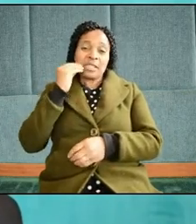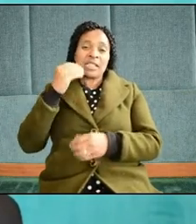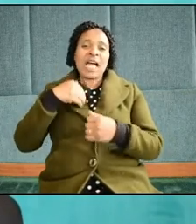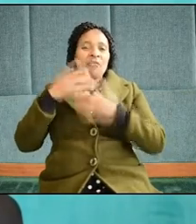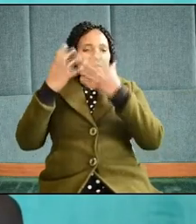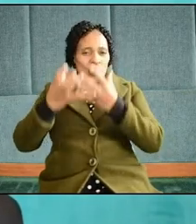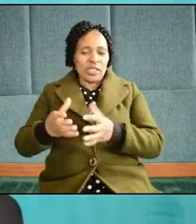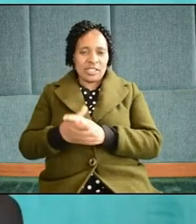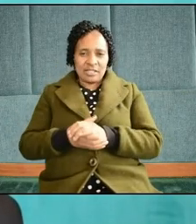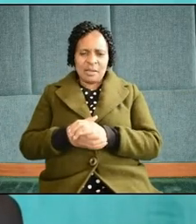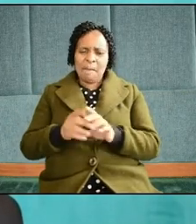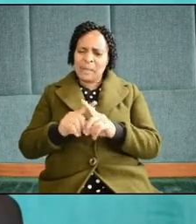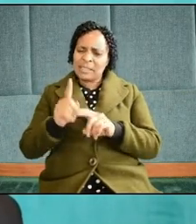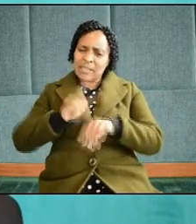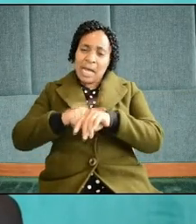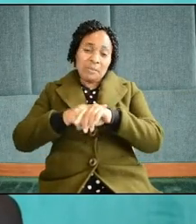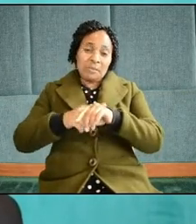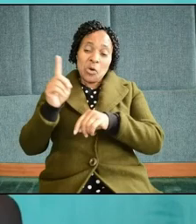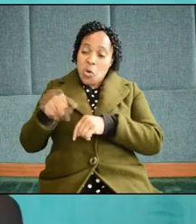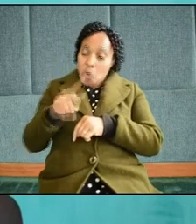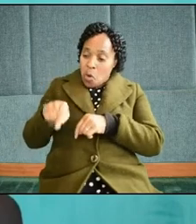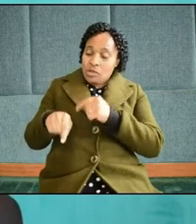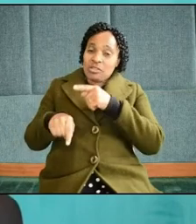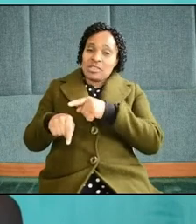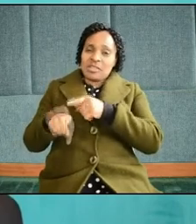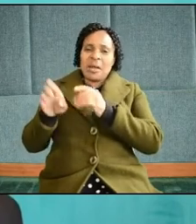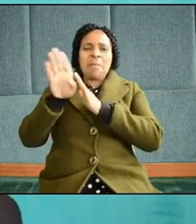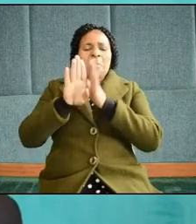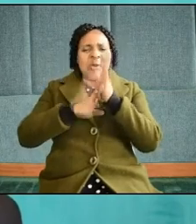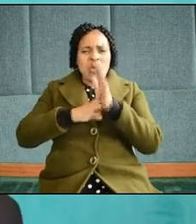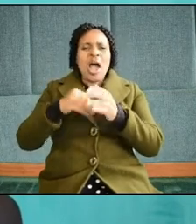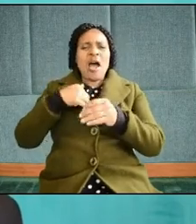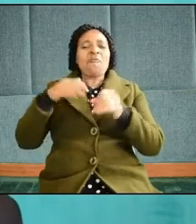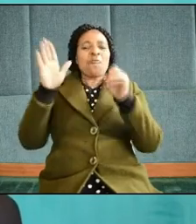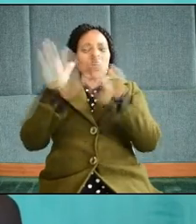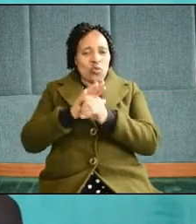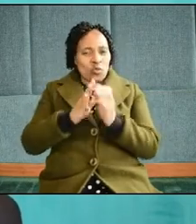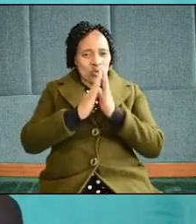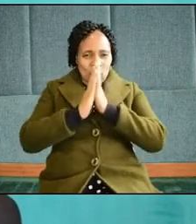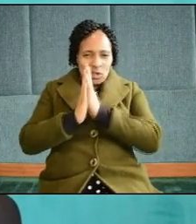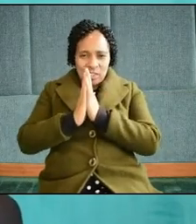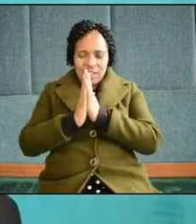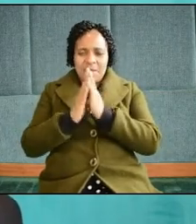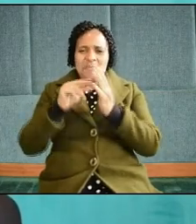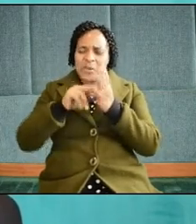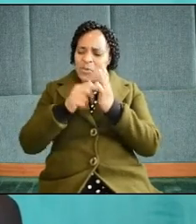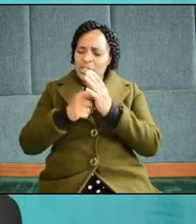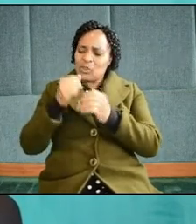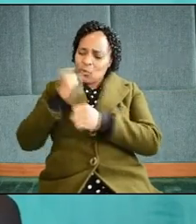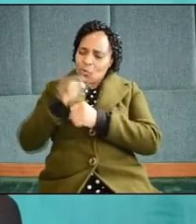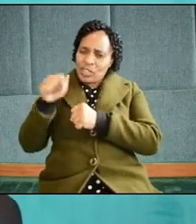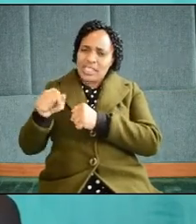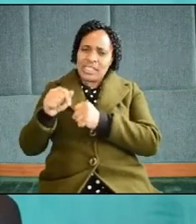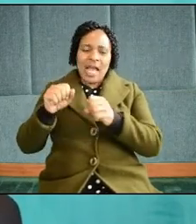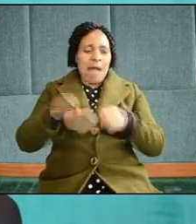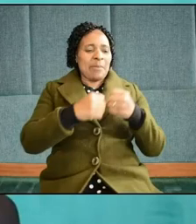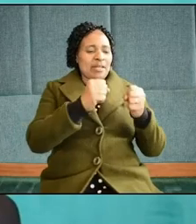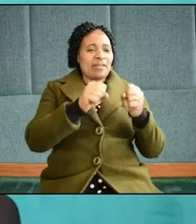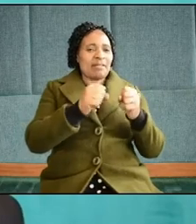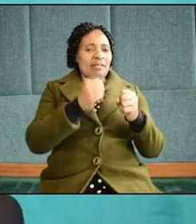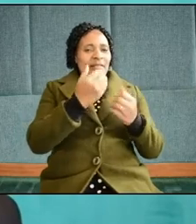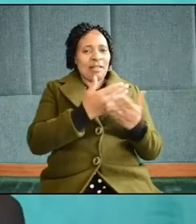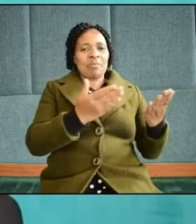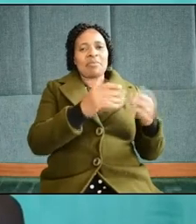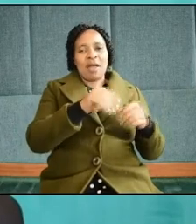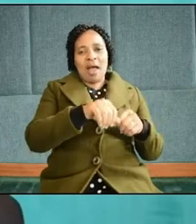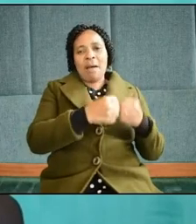it comes to mistakes, I believe that's why the Bible is full of so many stories. It's like you do this, this happens. You do this